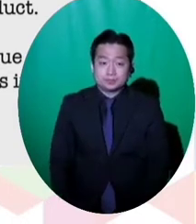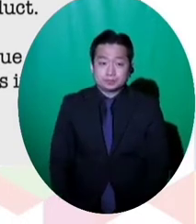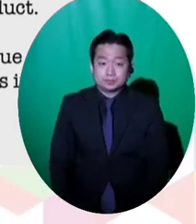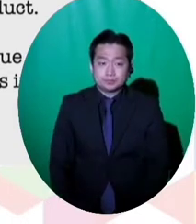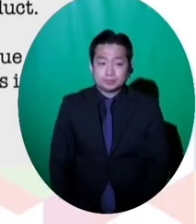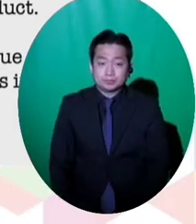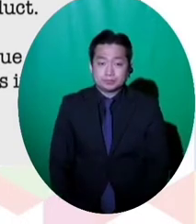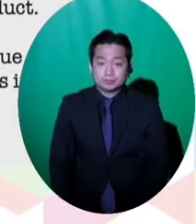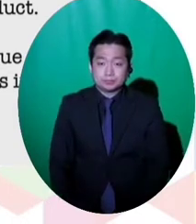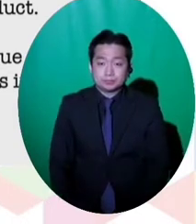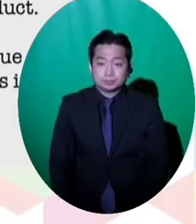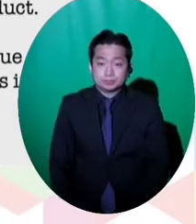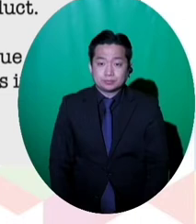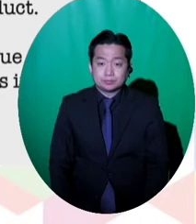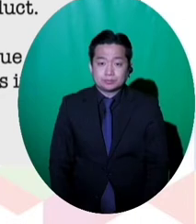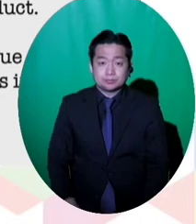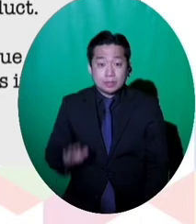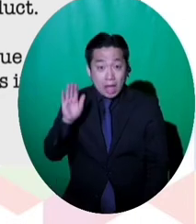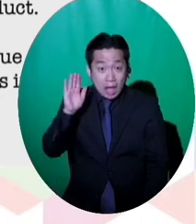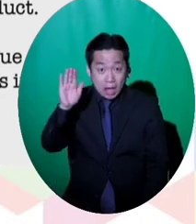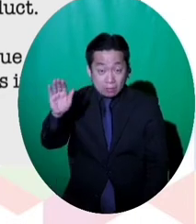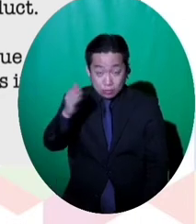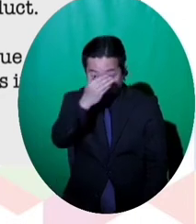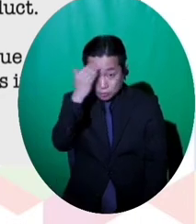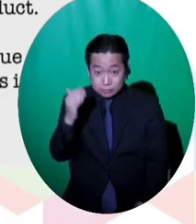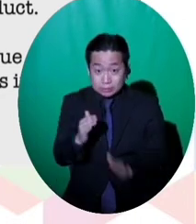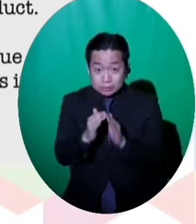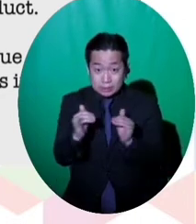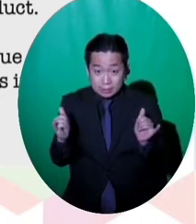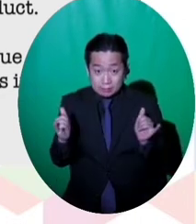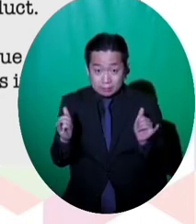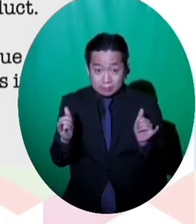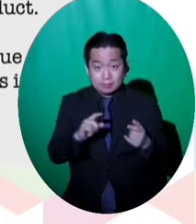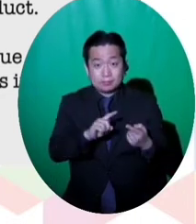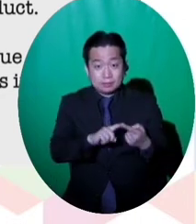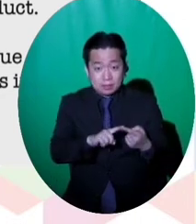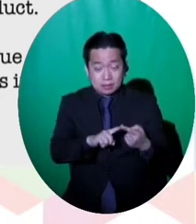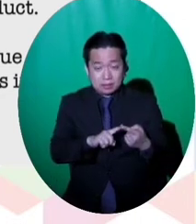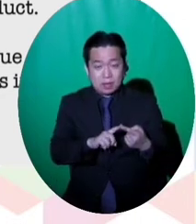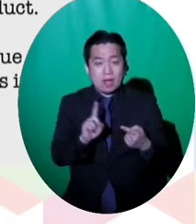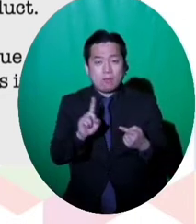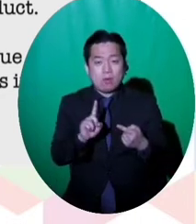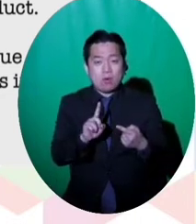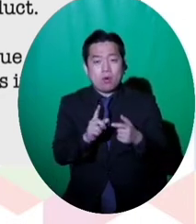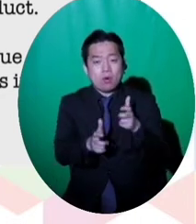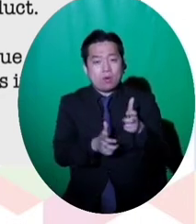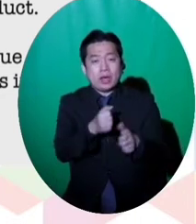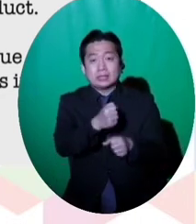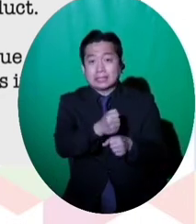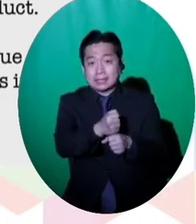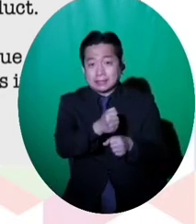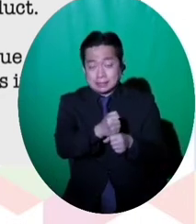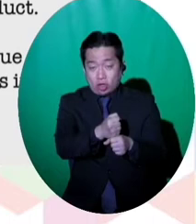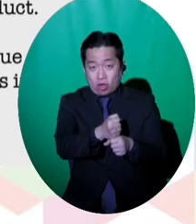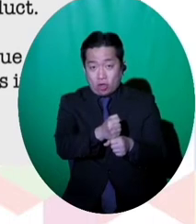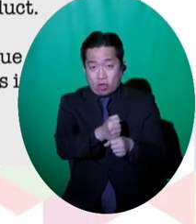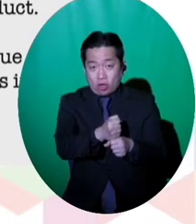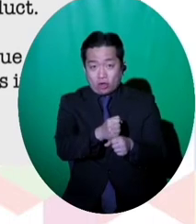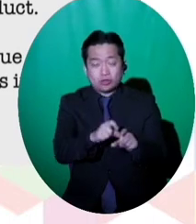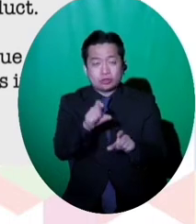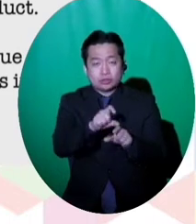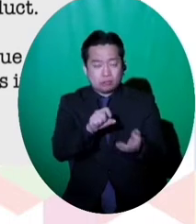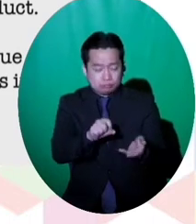for the decline in numbers. But eventually As global and